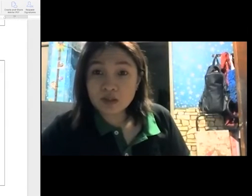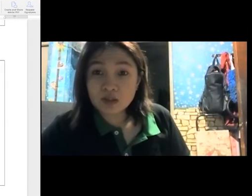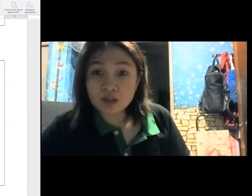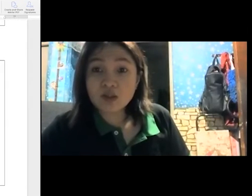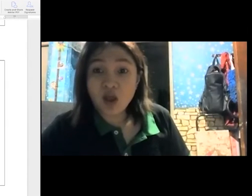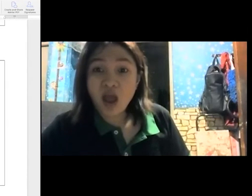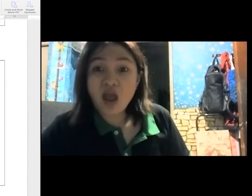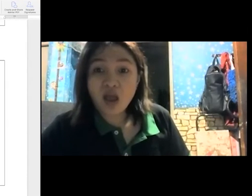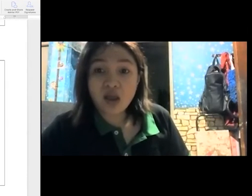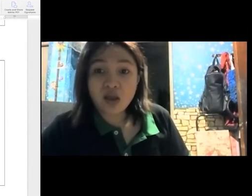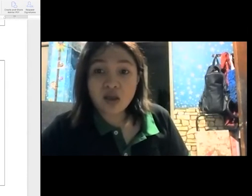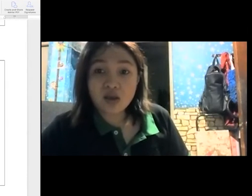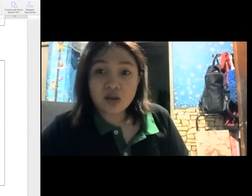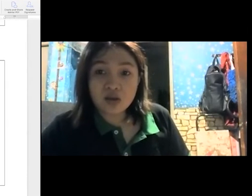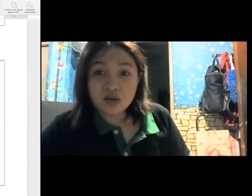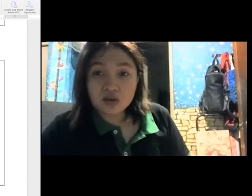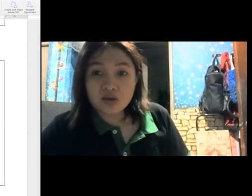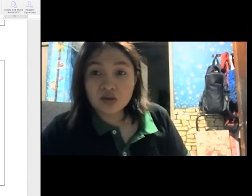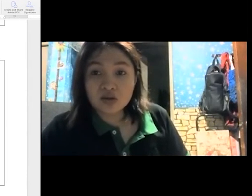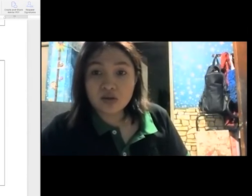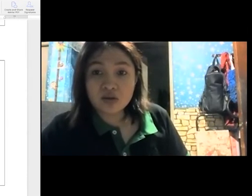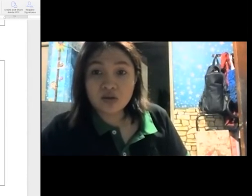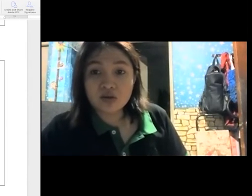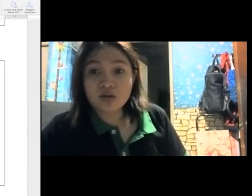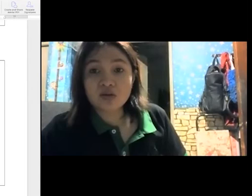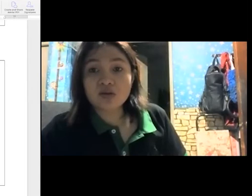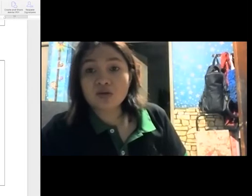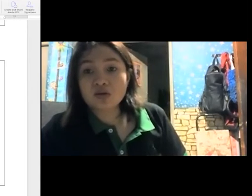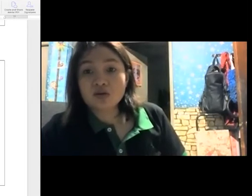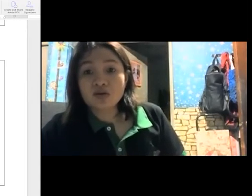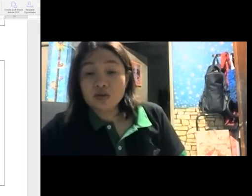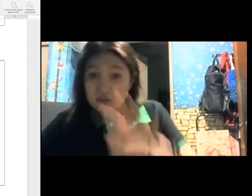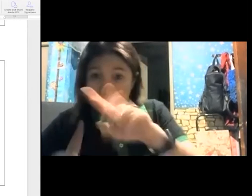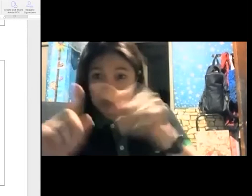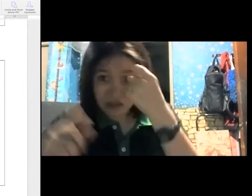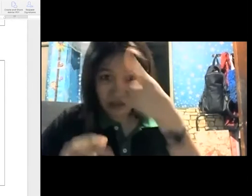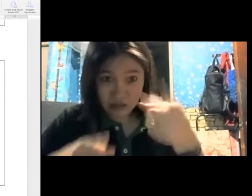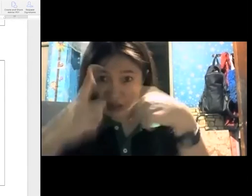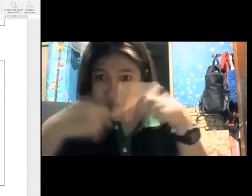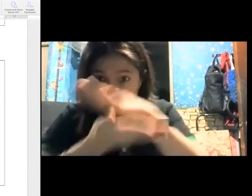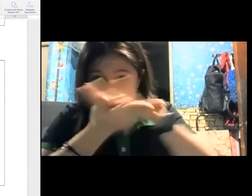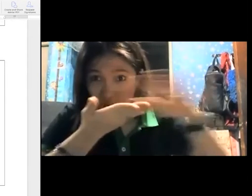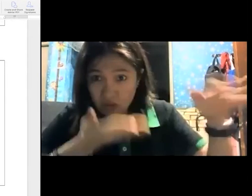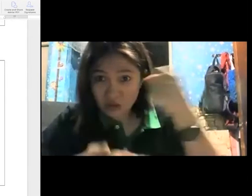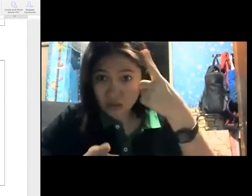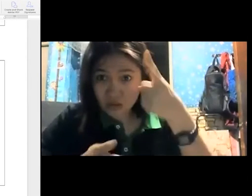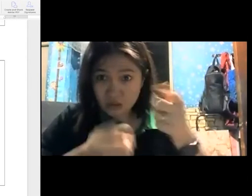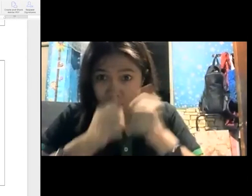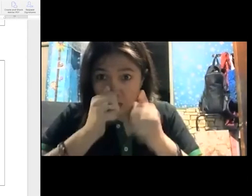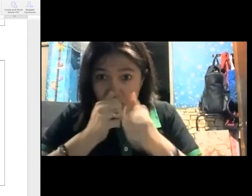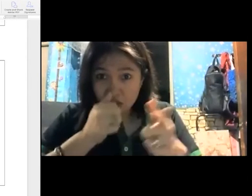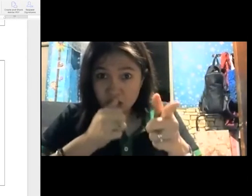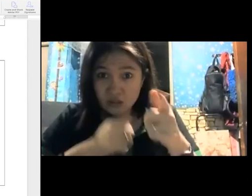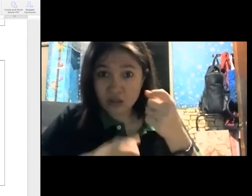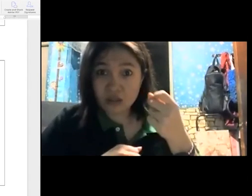Okay. a match there. Yeah, we can, but we should change the vocabulary to say,